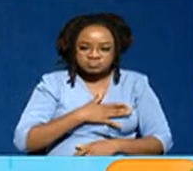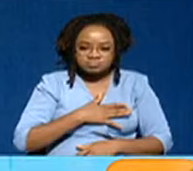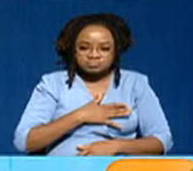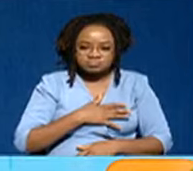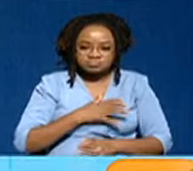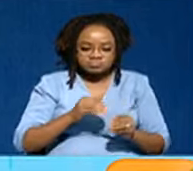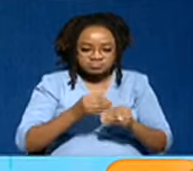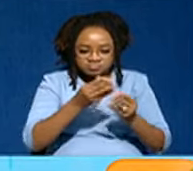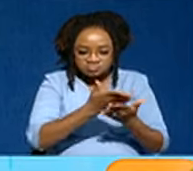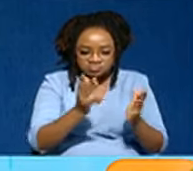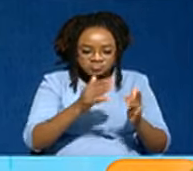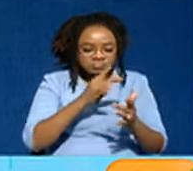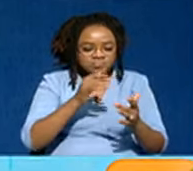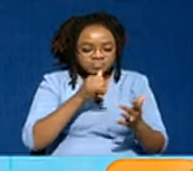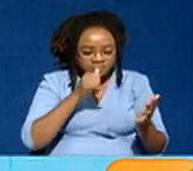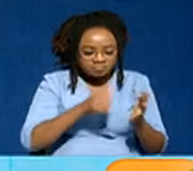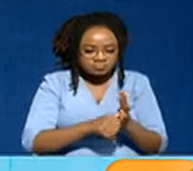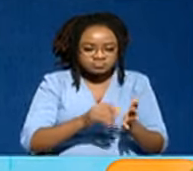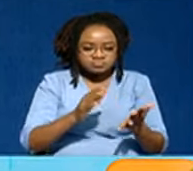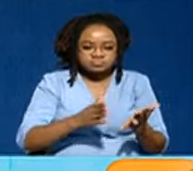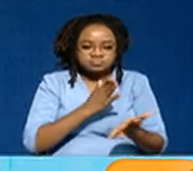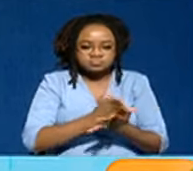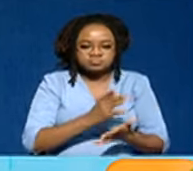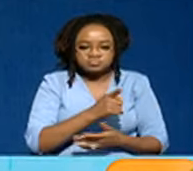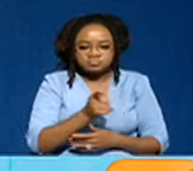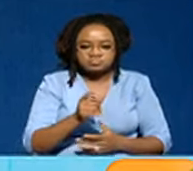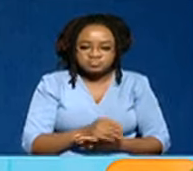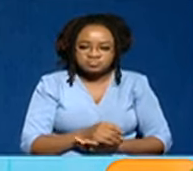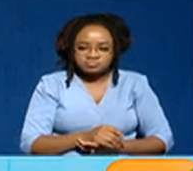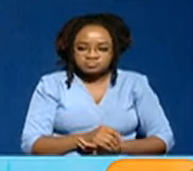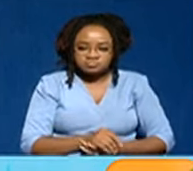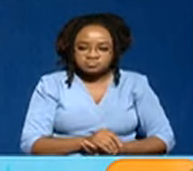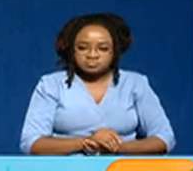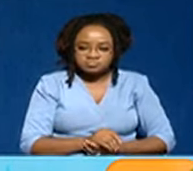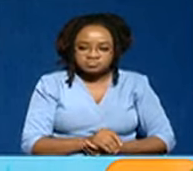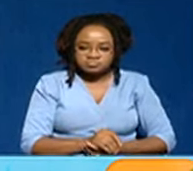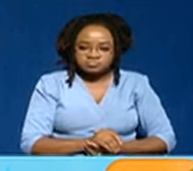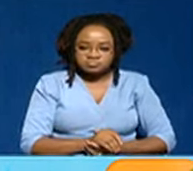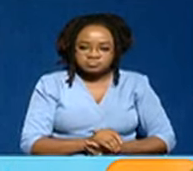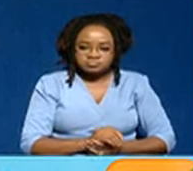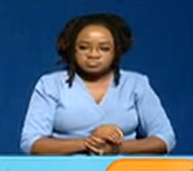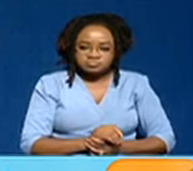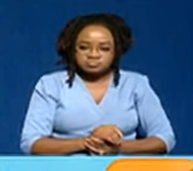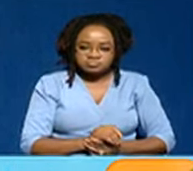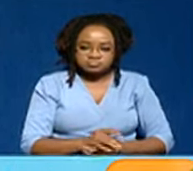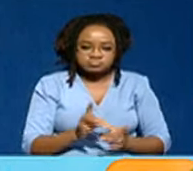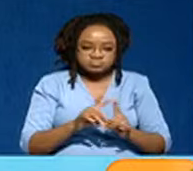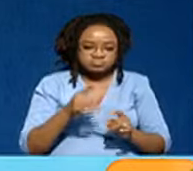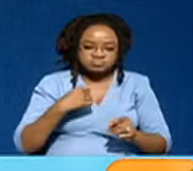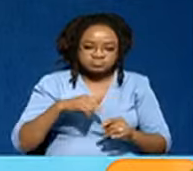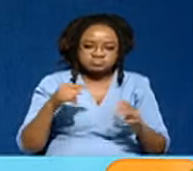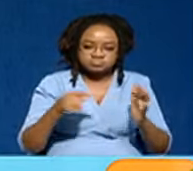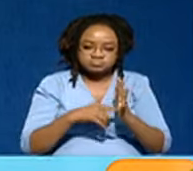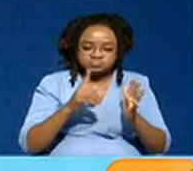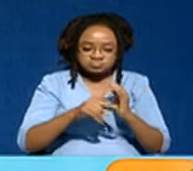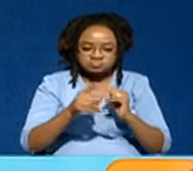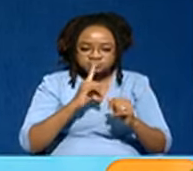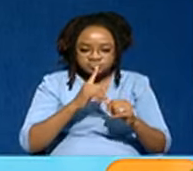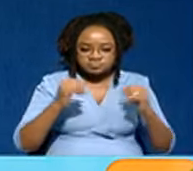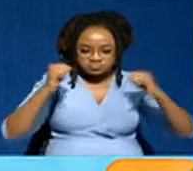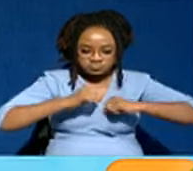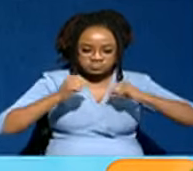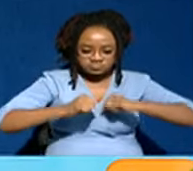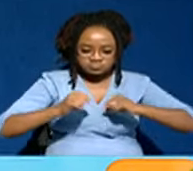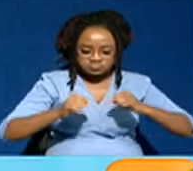of confirmation? We are saying you have had like 4 agreements that you are going to absorb the universal health coverage